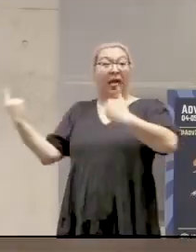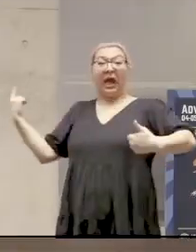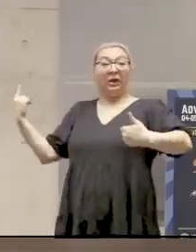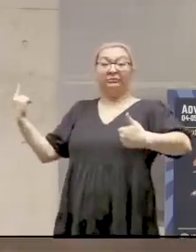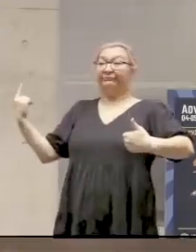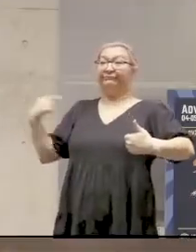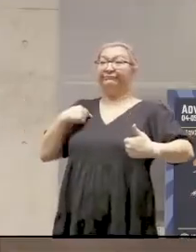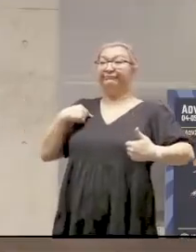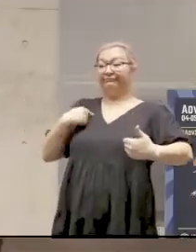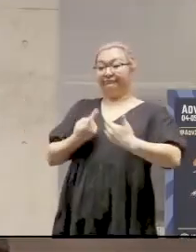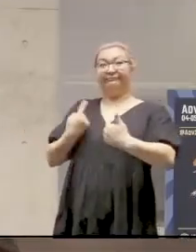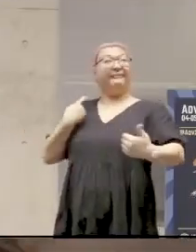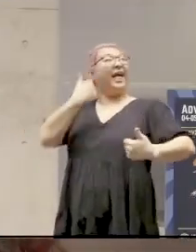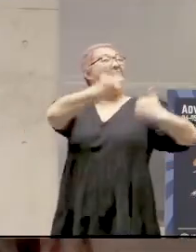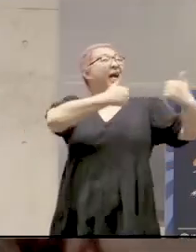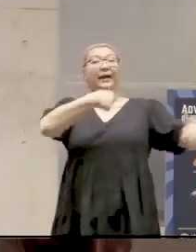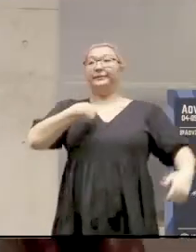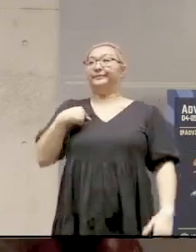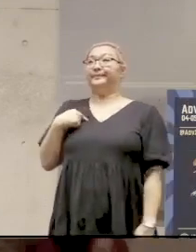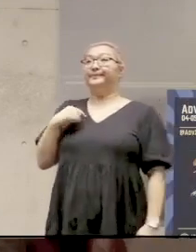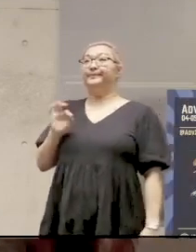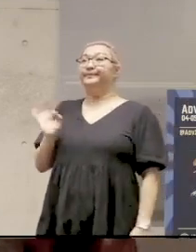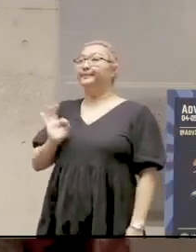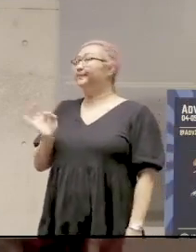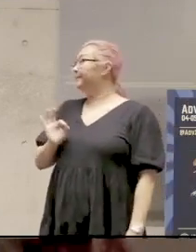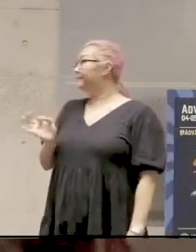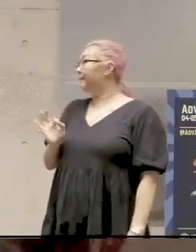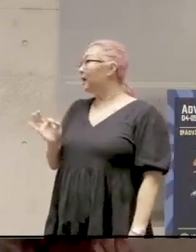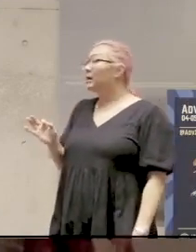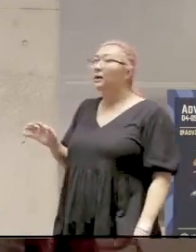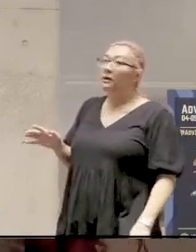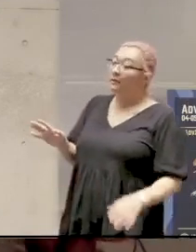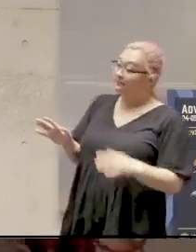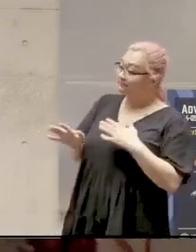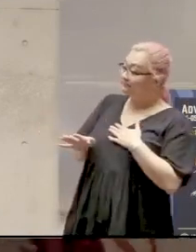I mean, it's not a competition to see whose story is saddest.